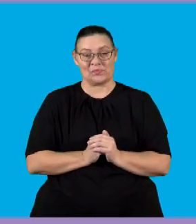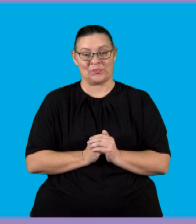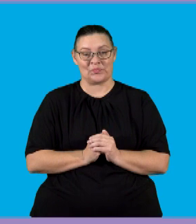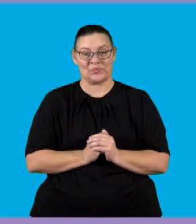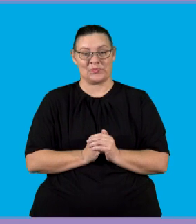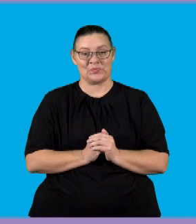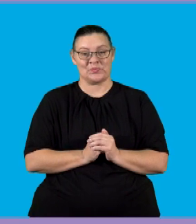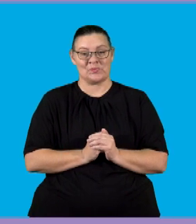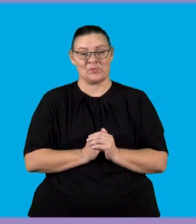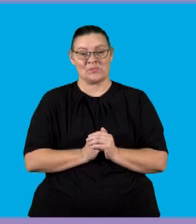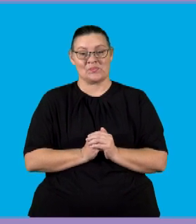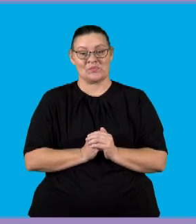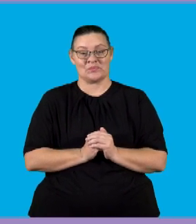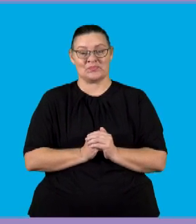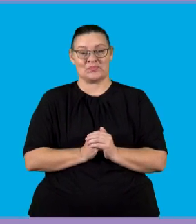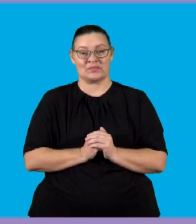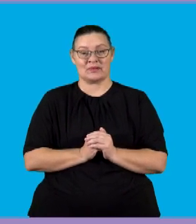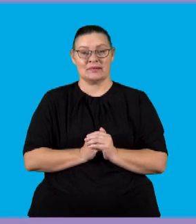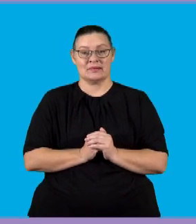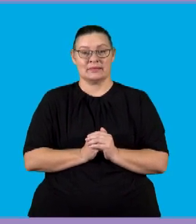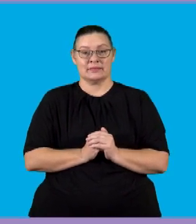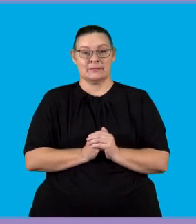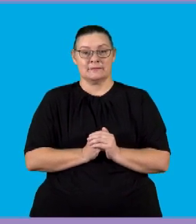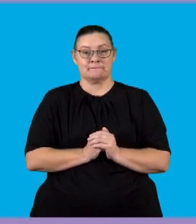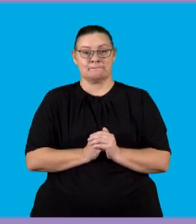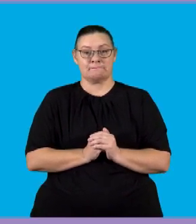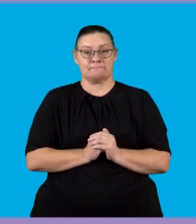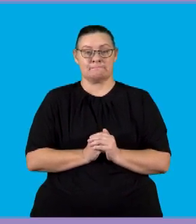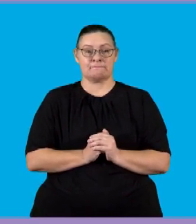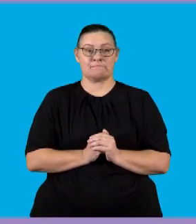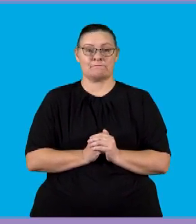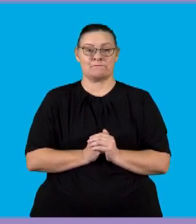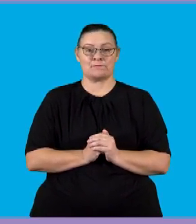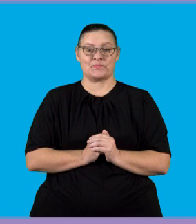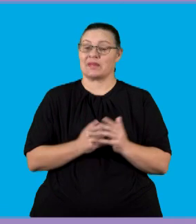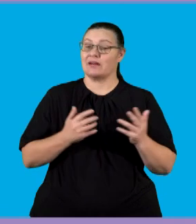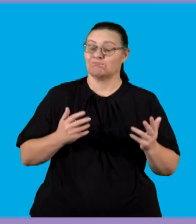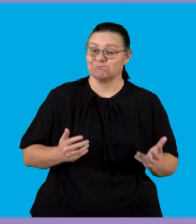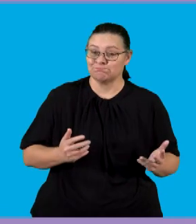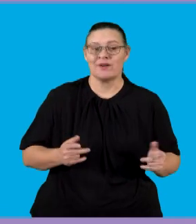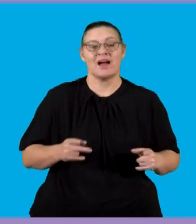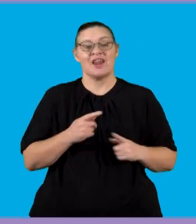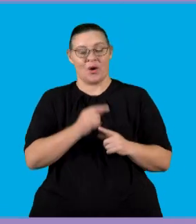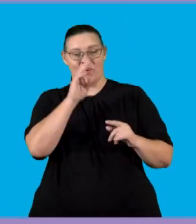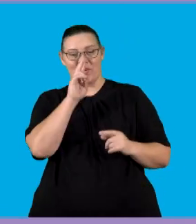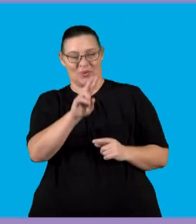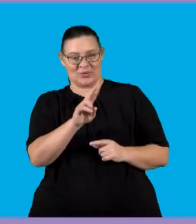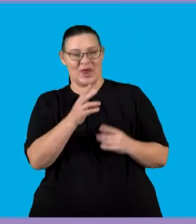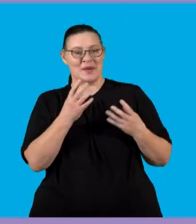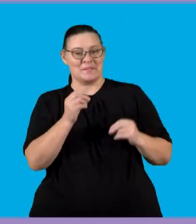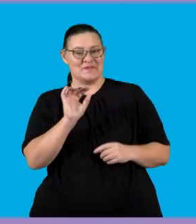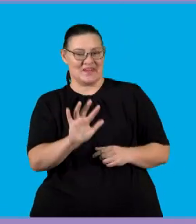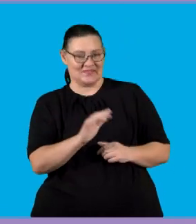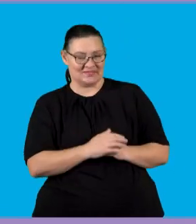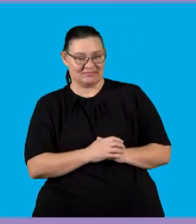a final answer of 11. Then let us look at